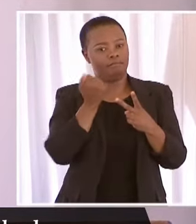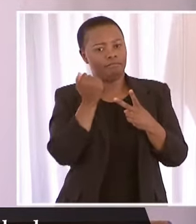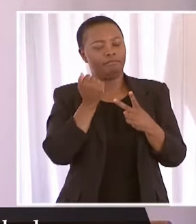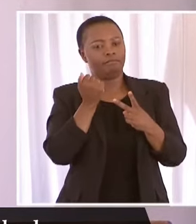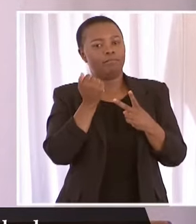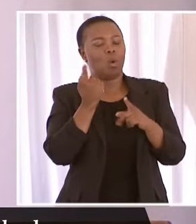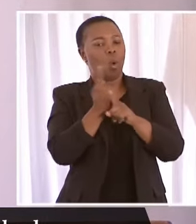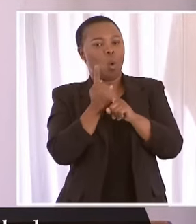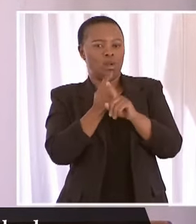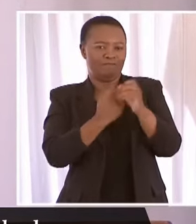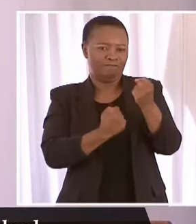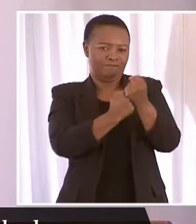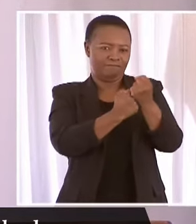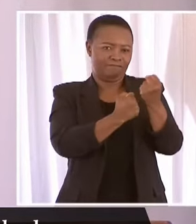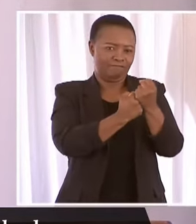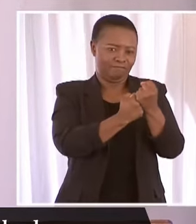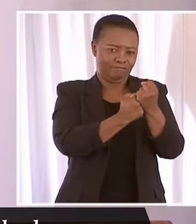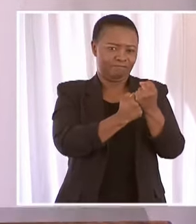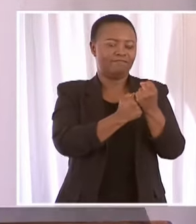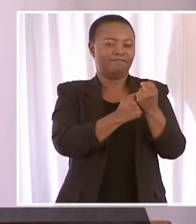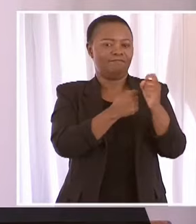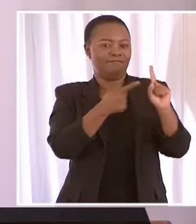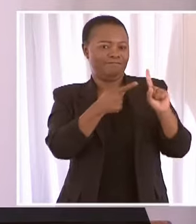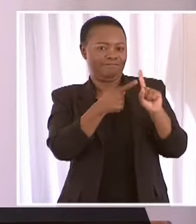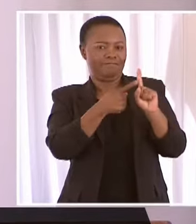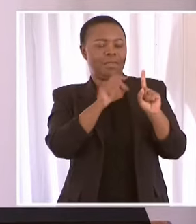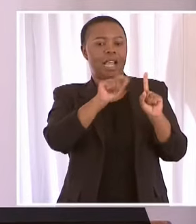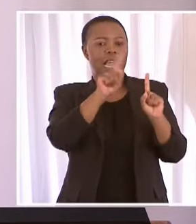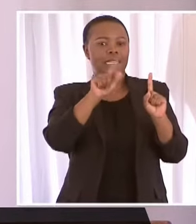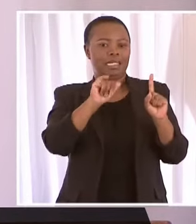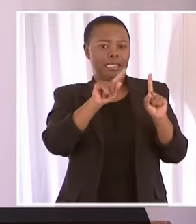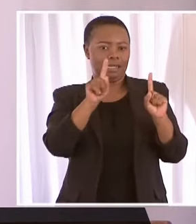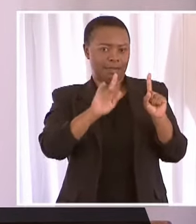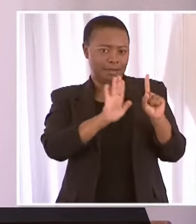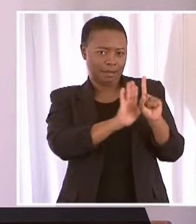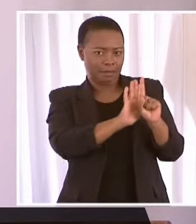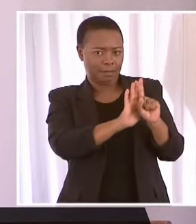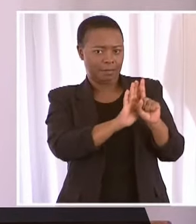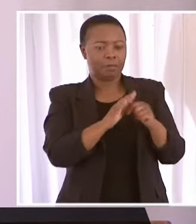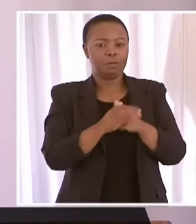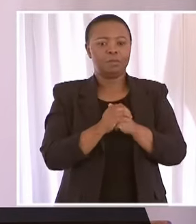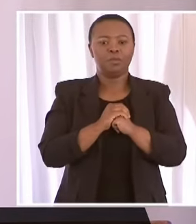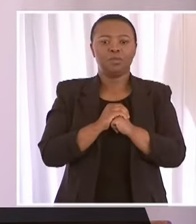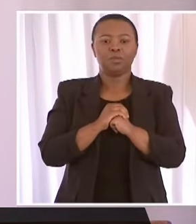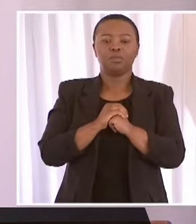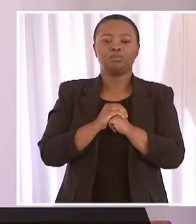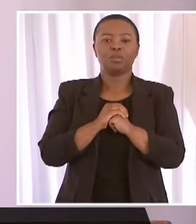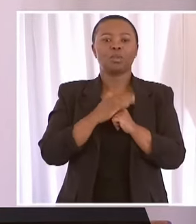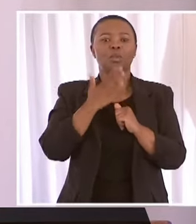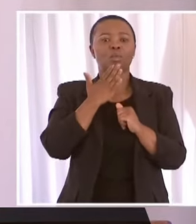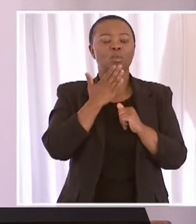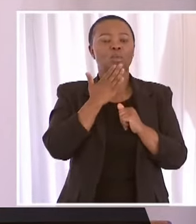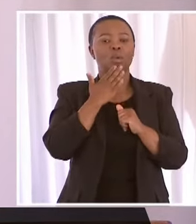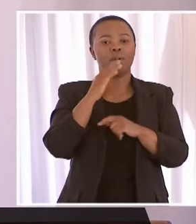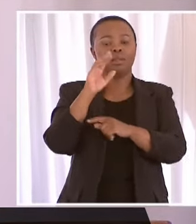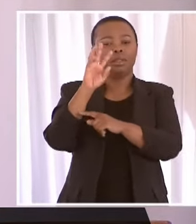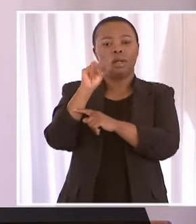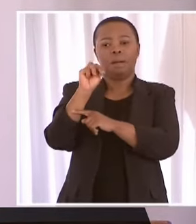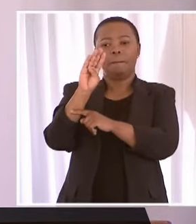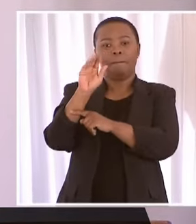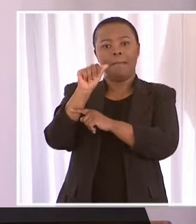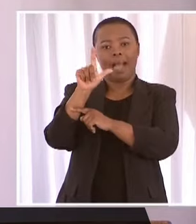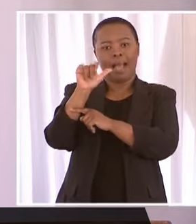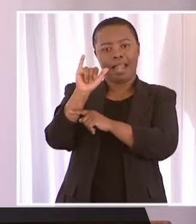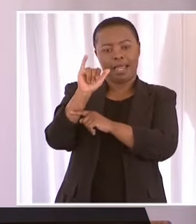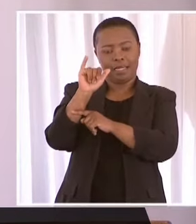support Aziz, I now invite Umbali Ncube.